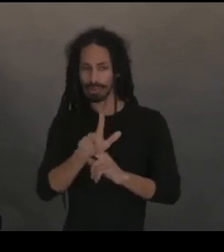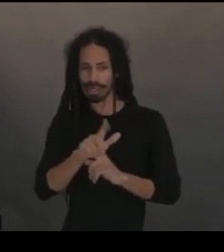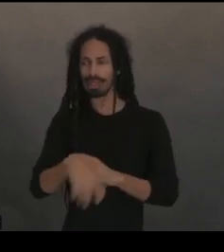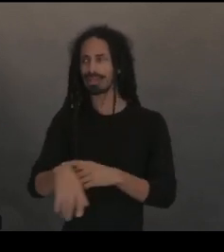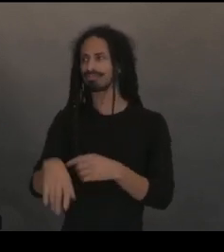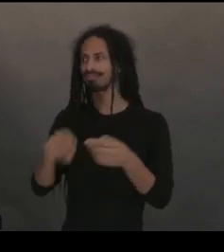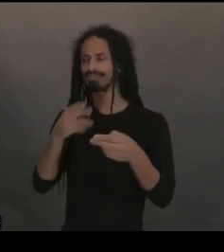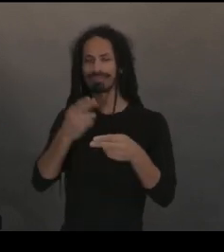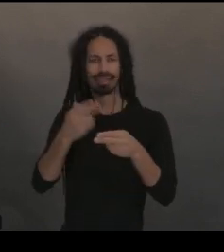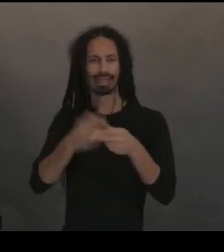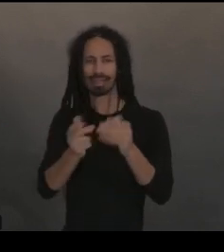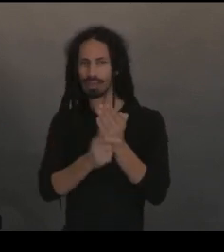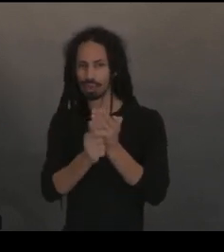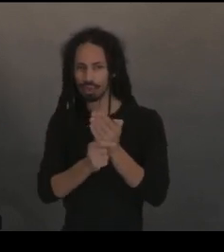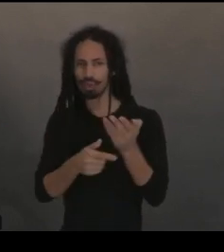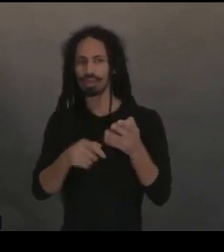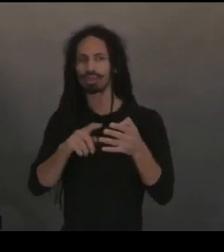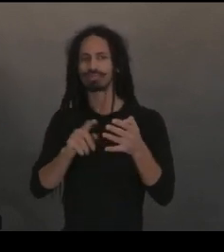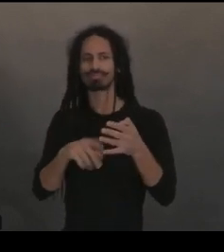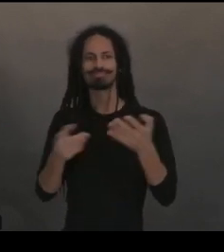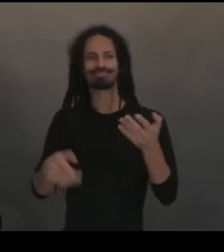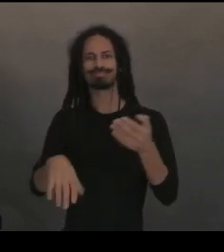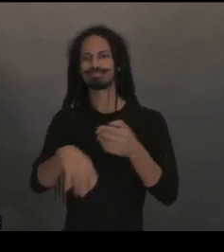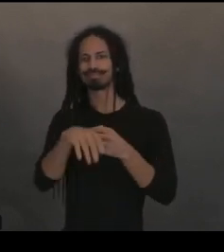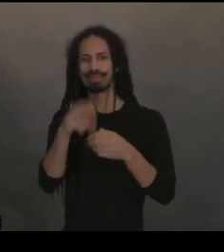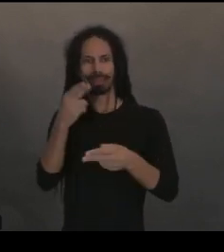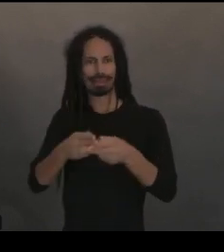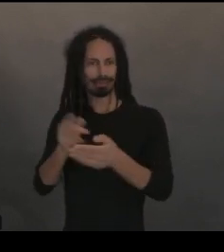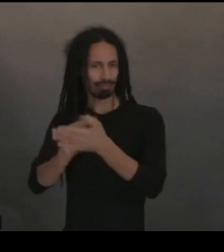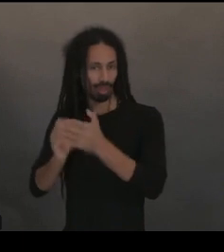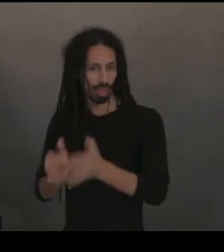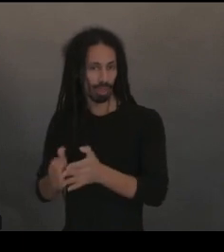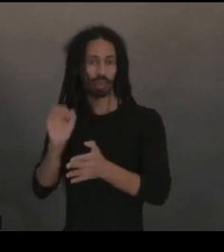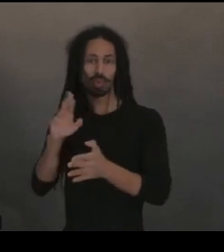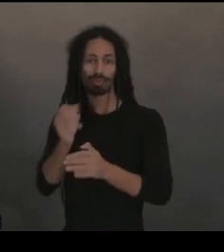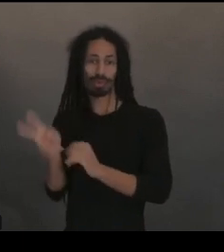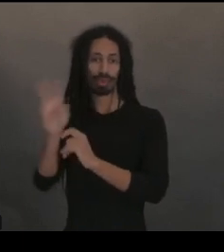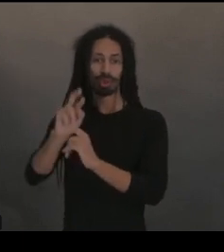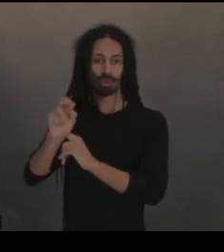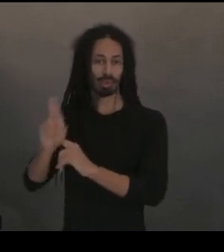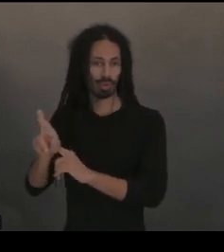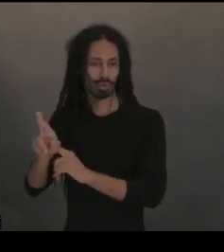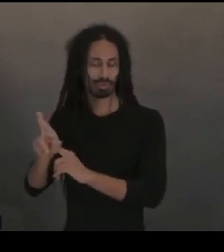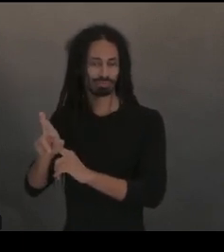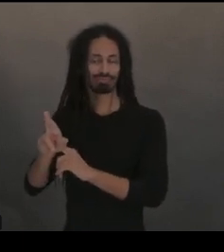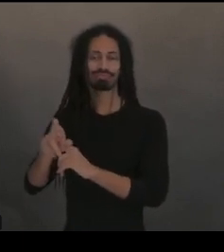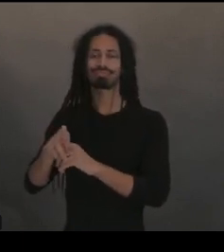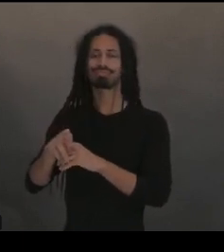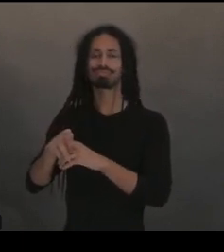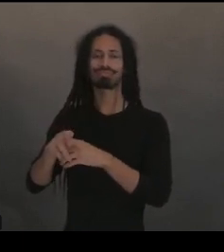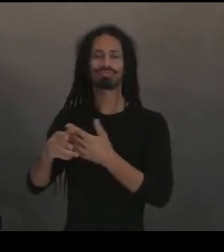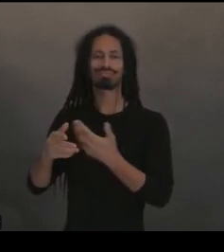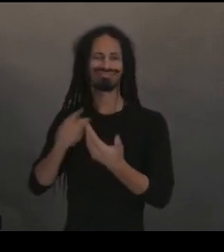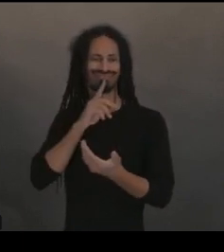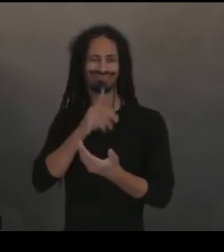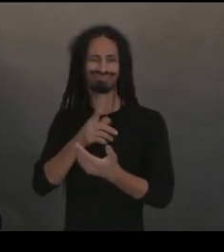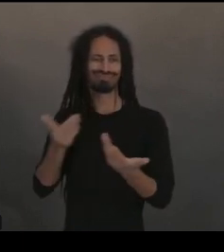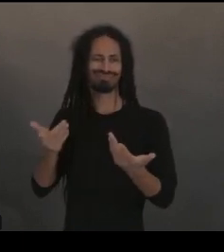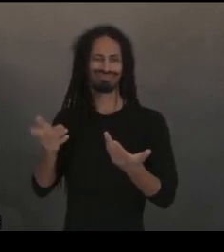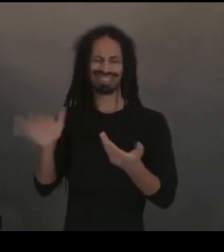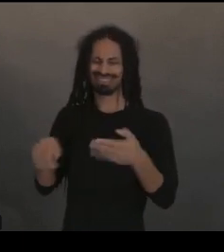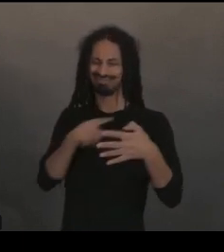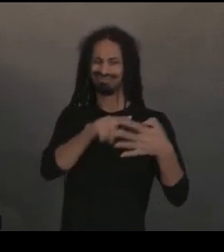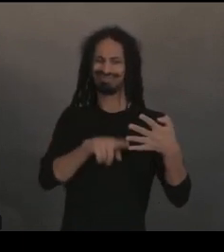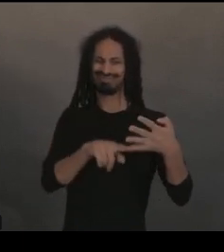a DOI, the name of the publisher or owner of the website. So really, these are the 4